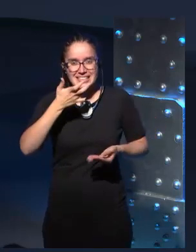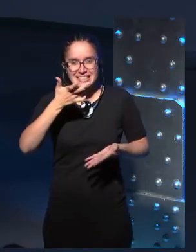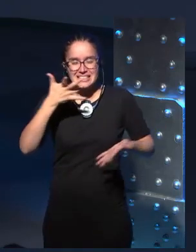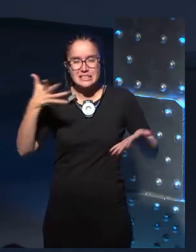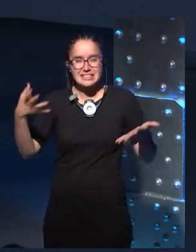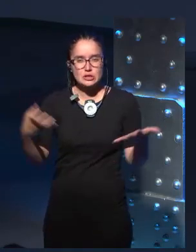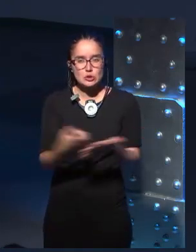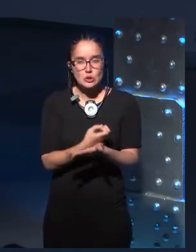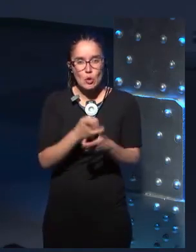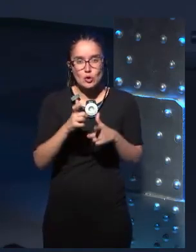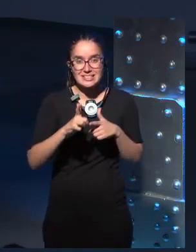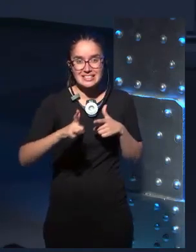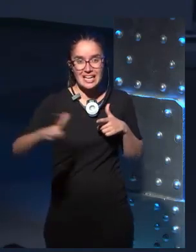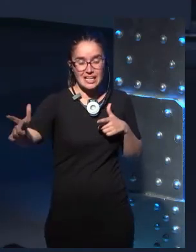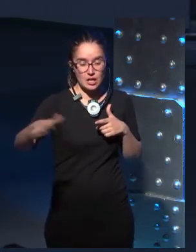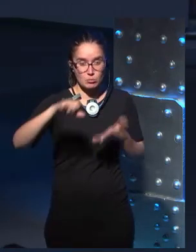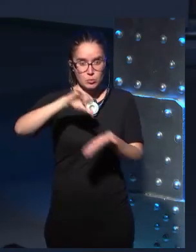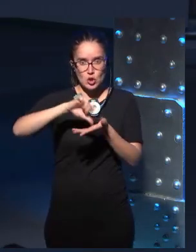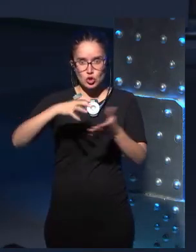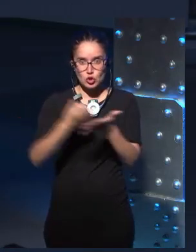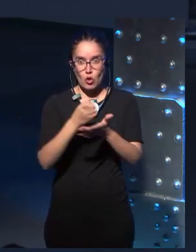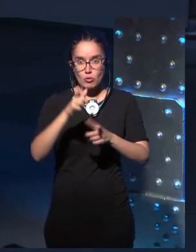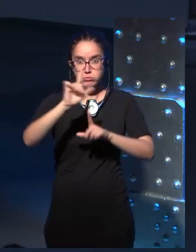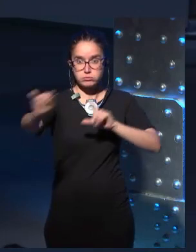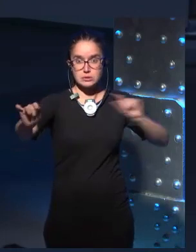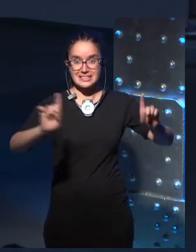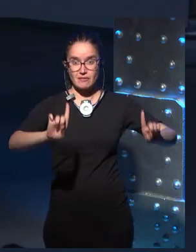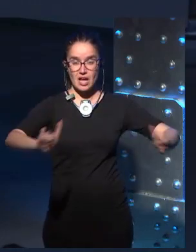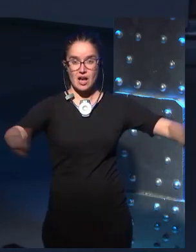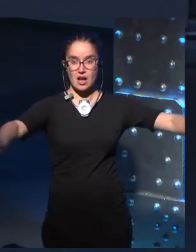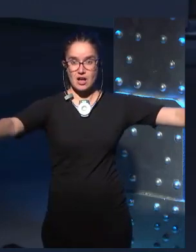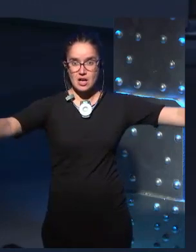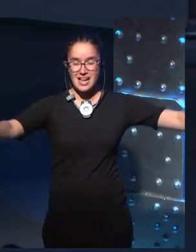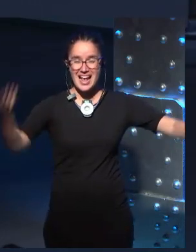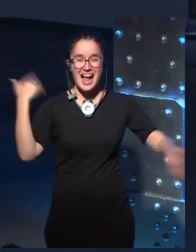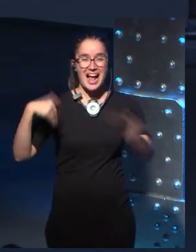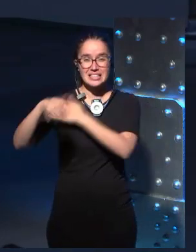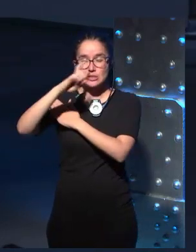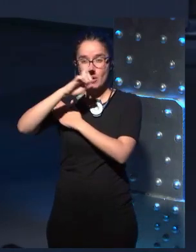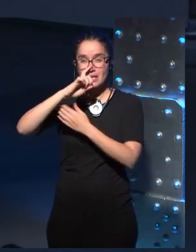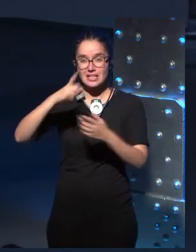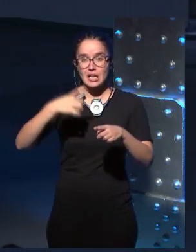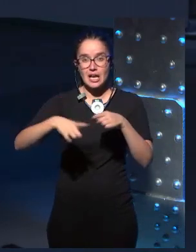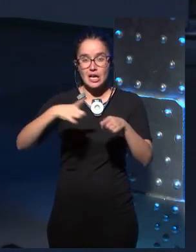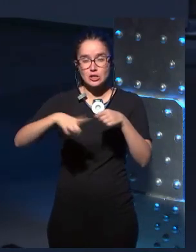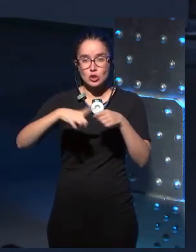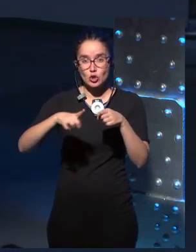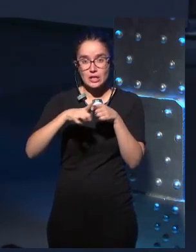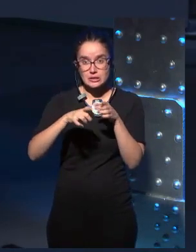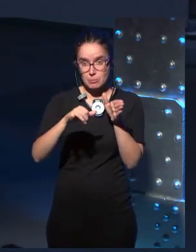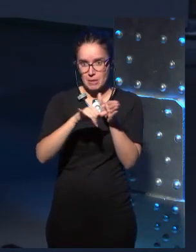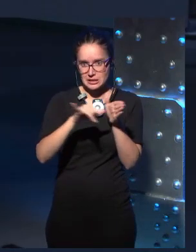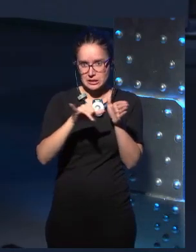away from everything else, then in the past, things were closer.